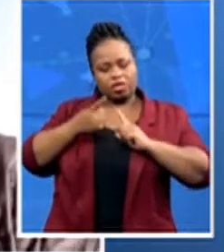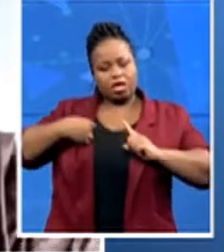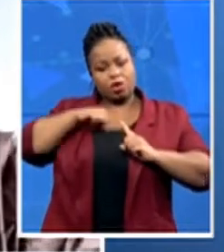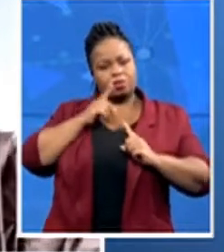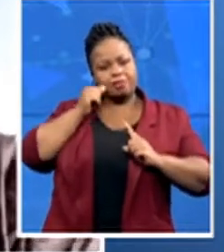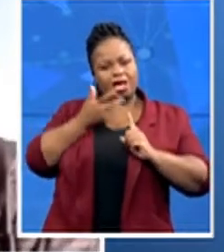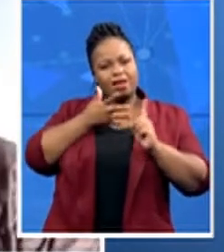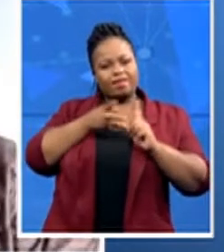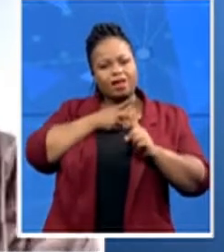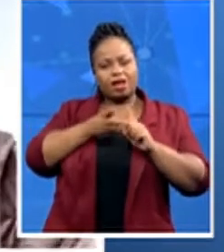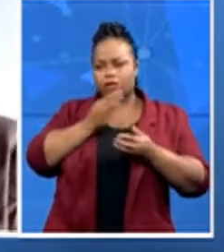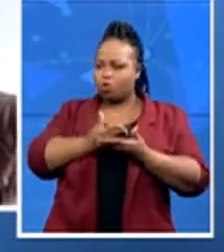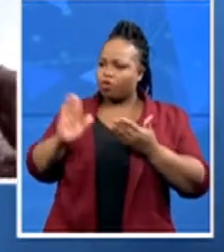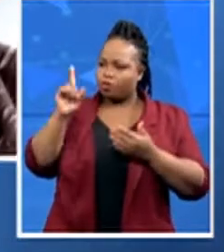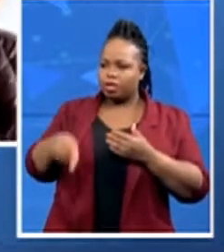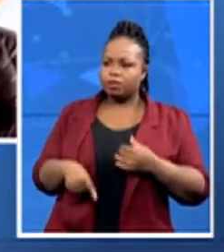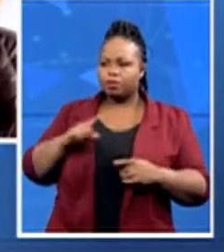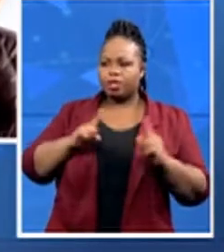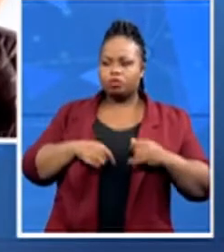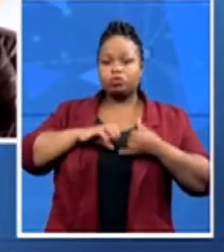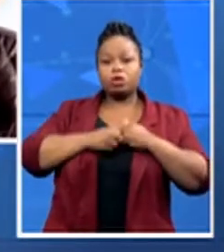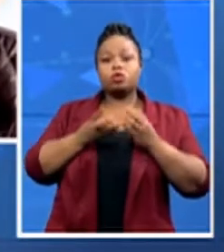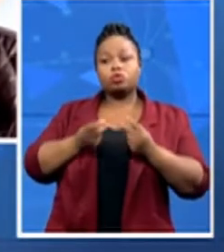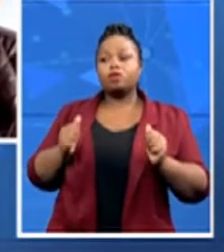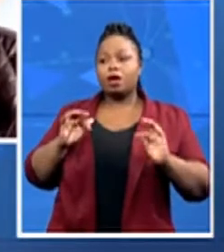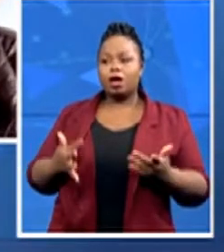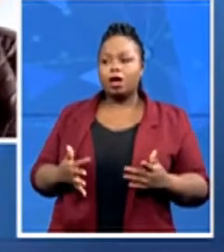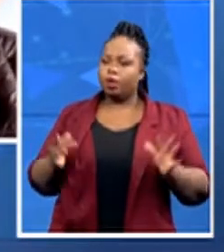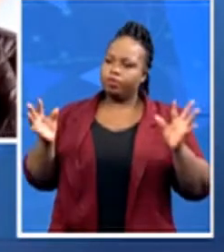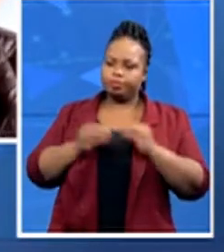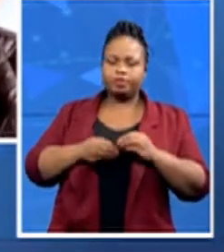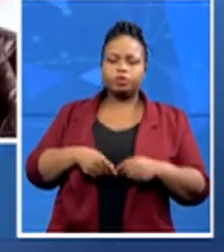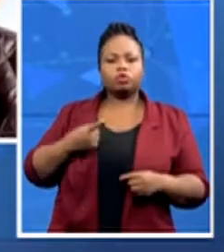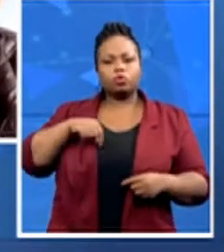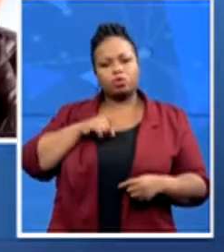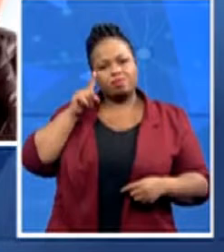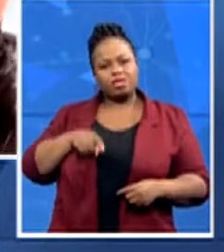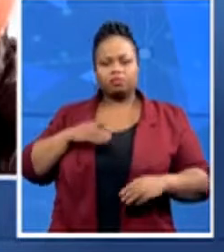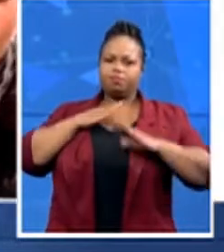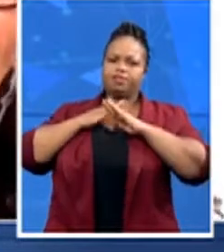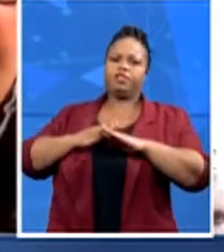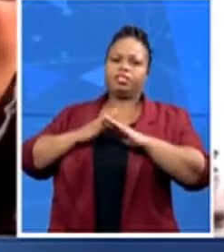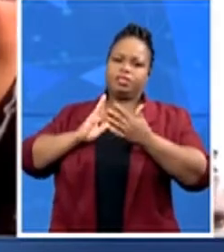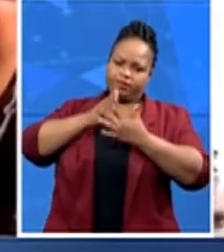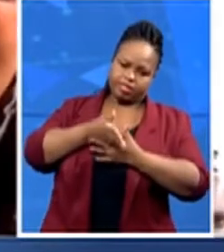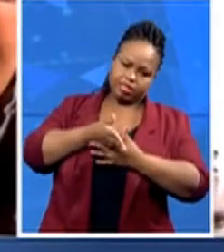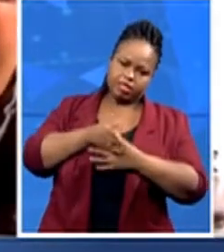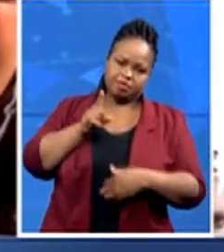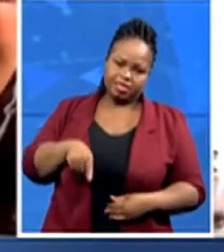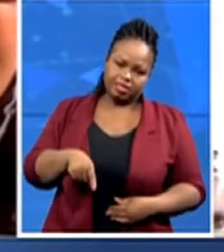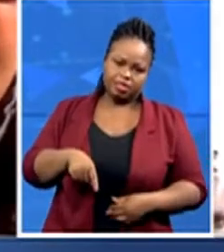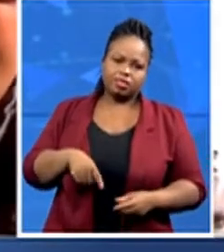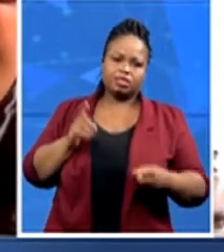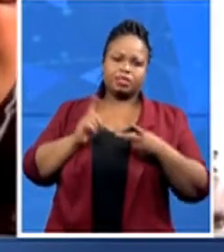violence in totality, you need to have prevention interventions. You need to have laws that